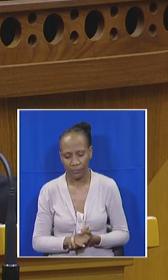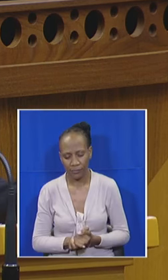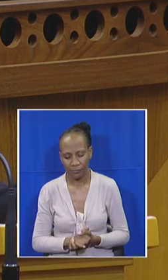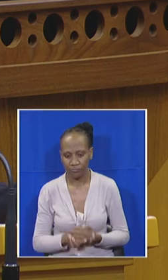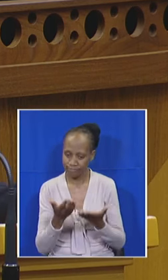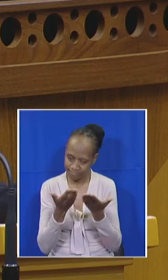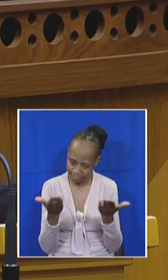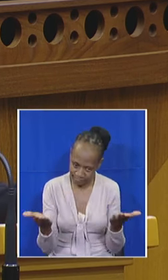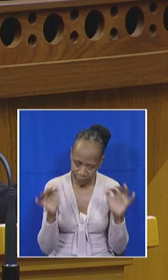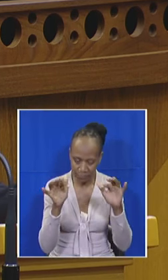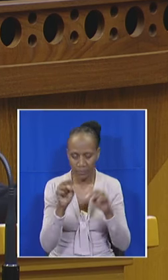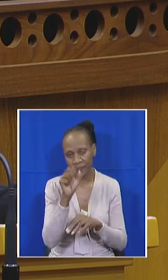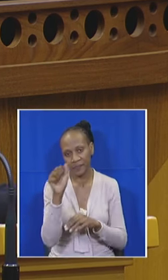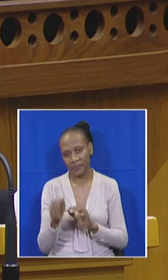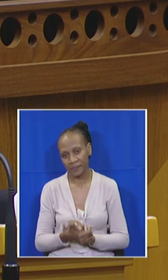Compatriots,